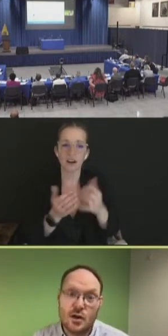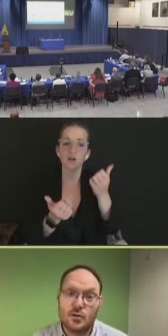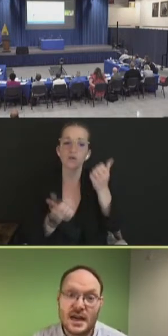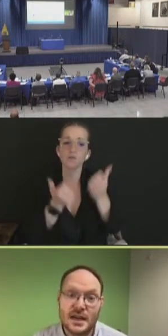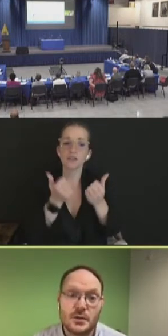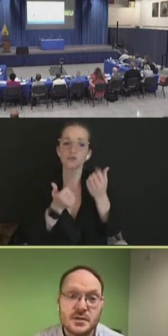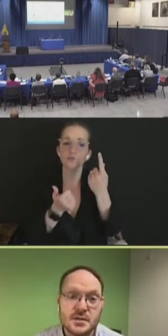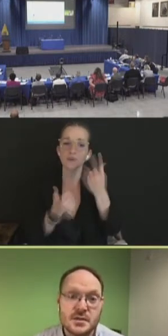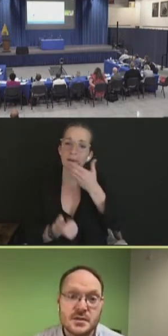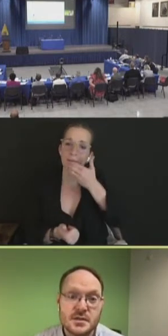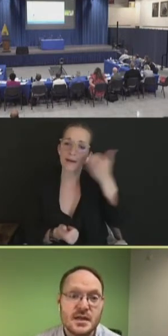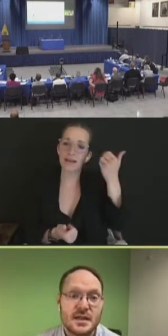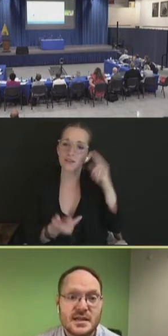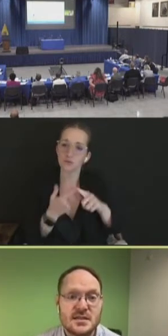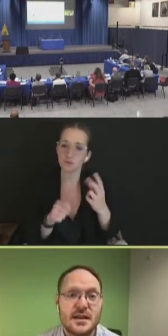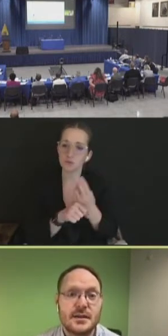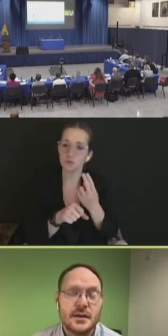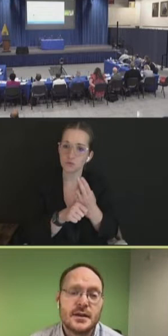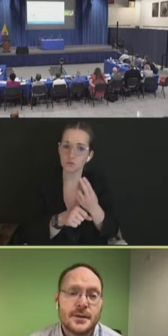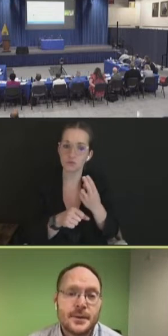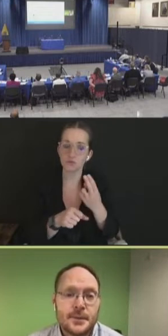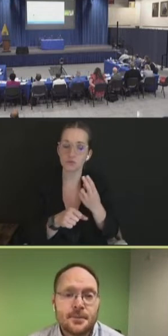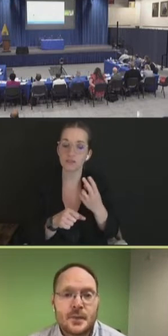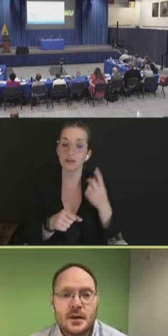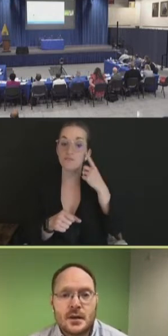populations using older animals. Next slide.